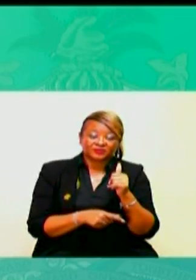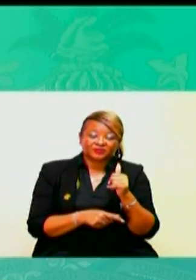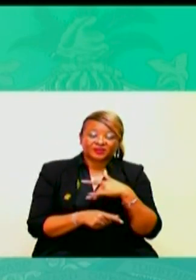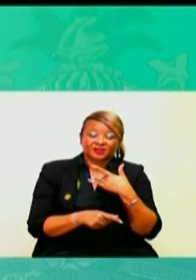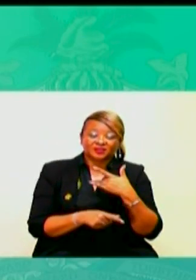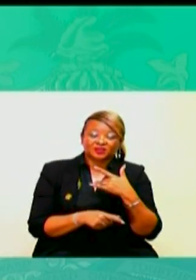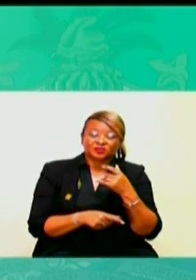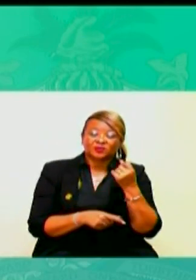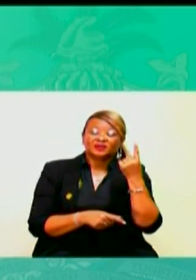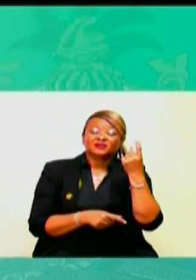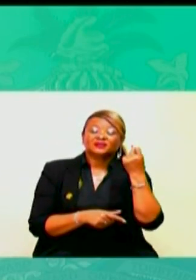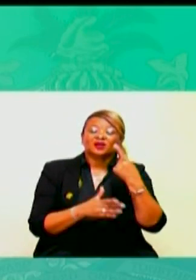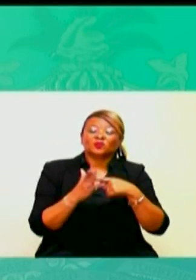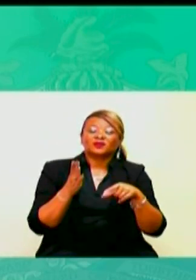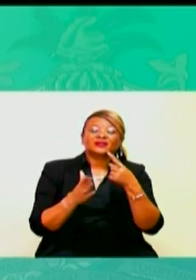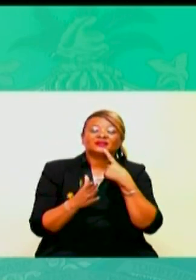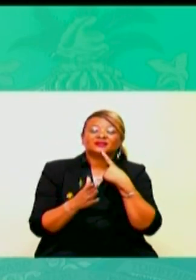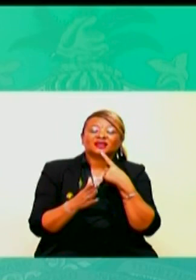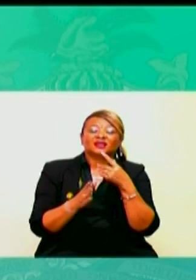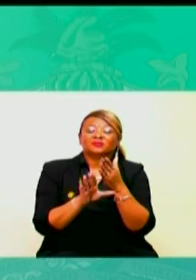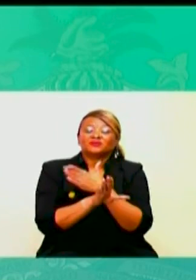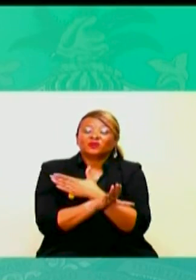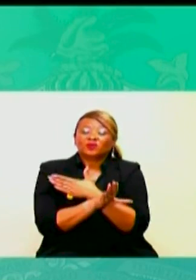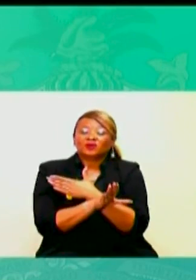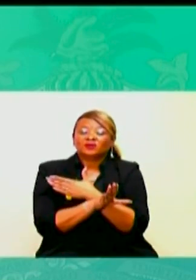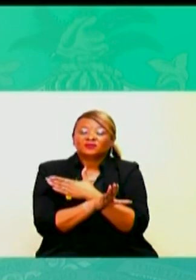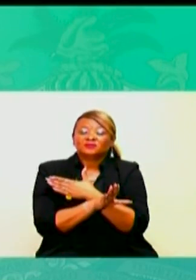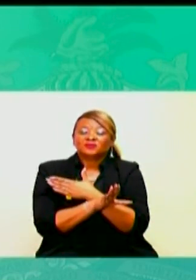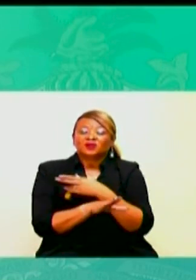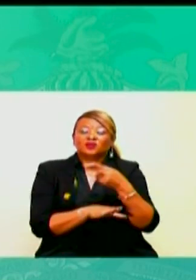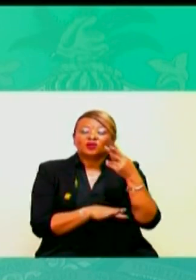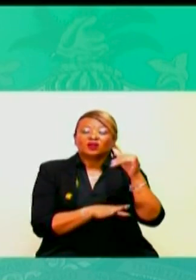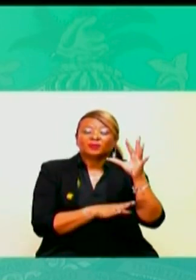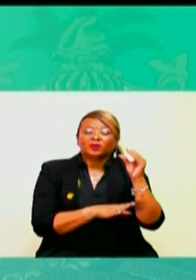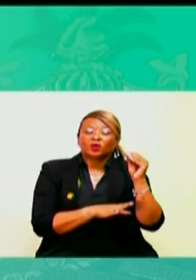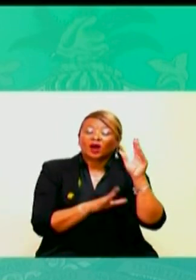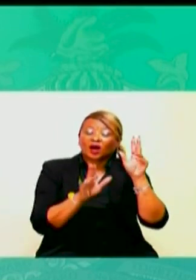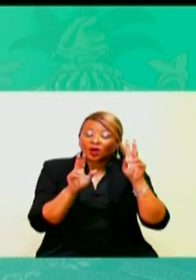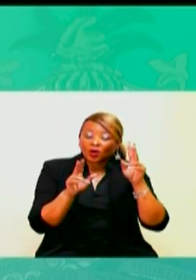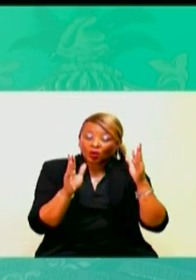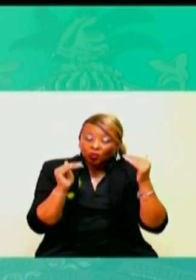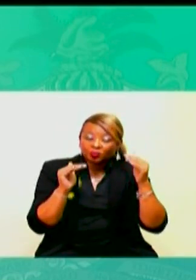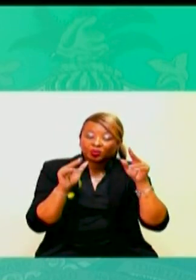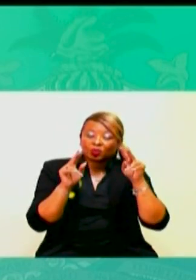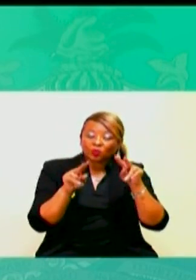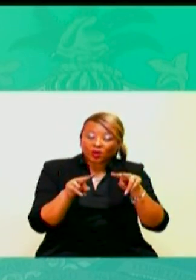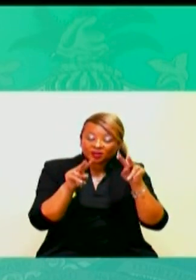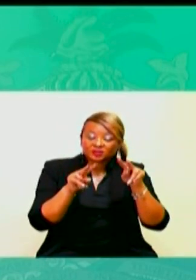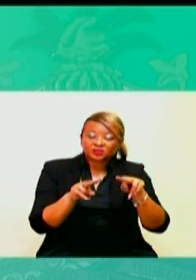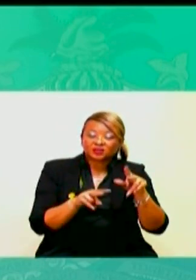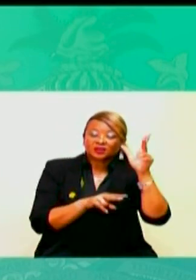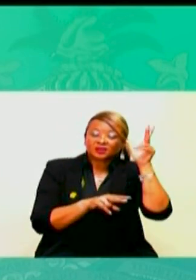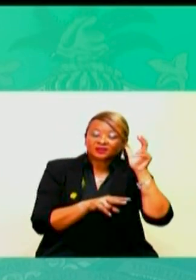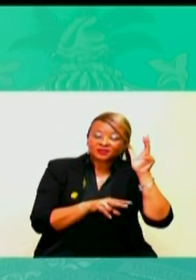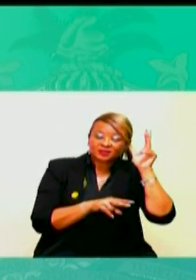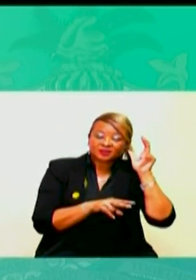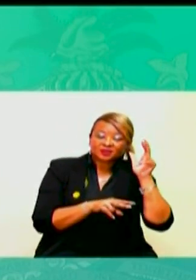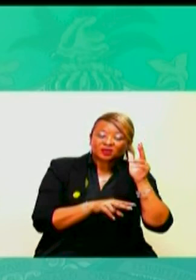things about them and still ask them for their support? Lord Abaco, I hope you're watching and listening. Your member of parliament respects